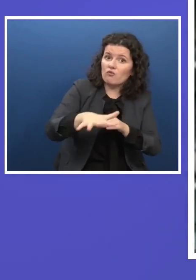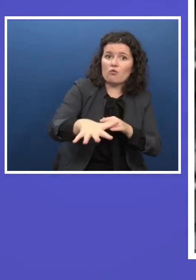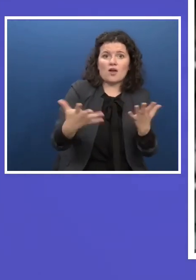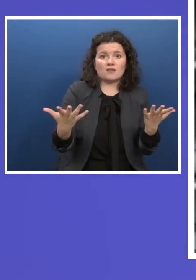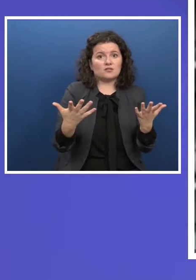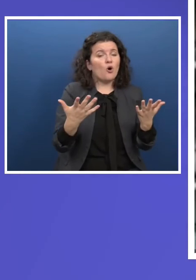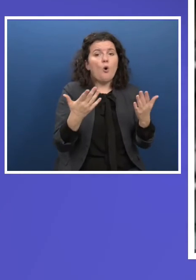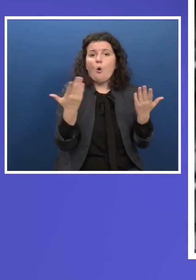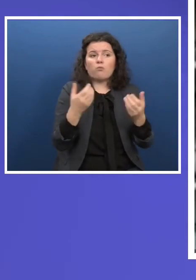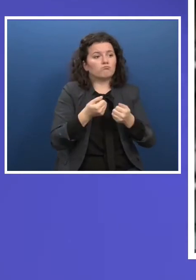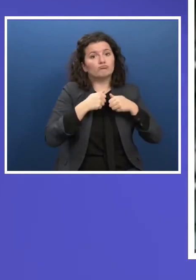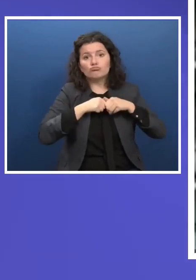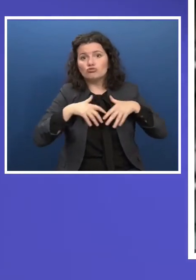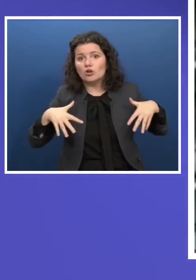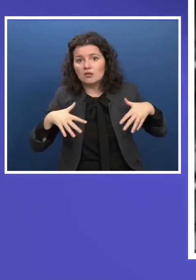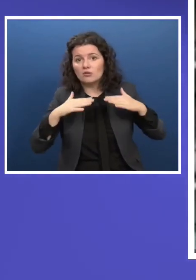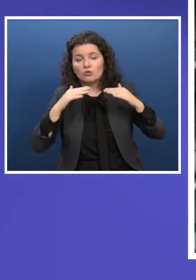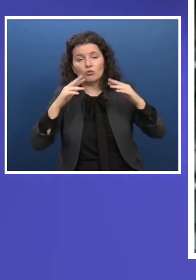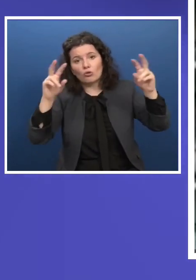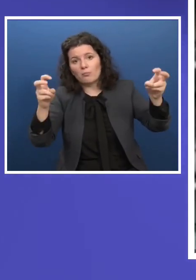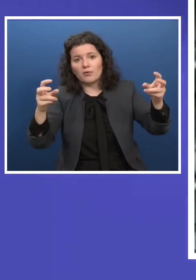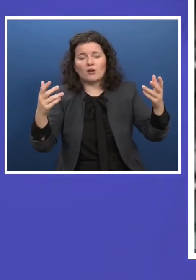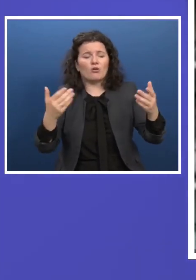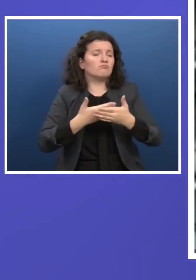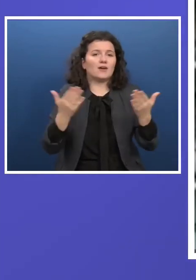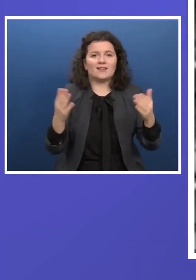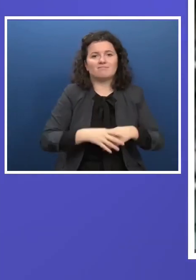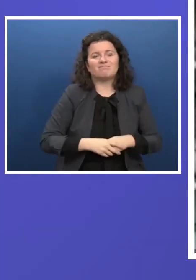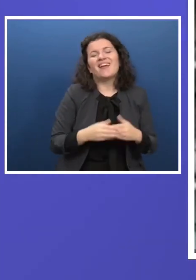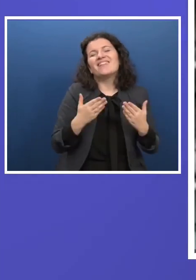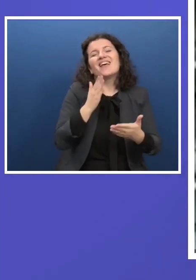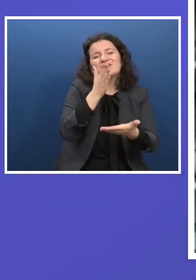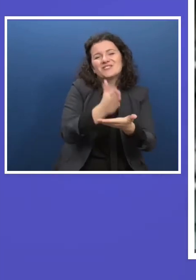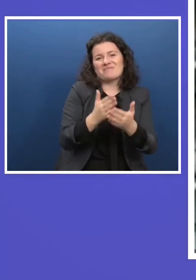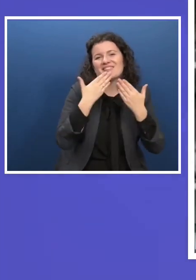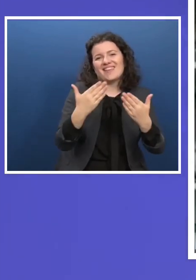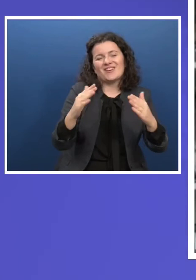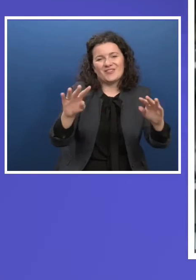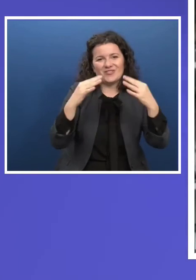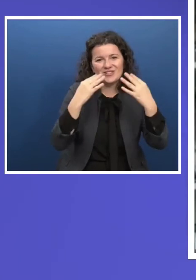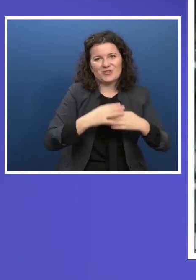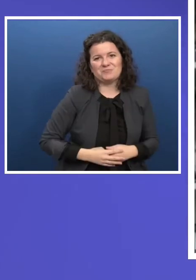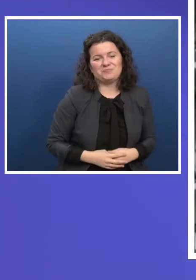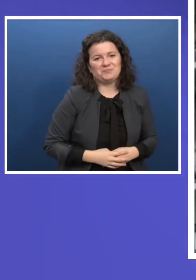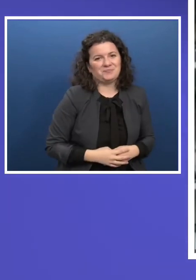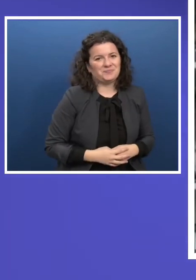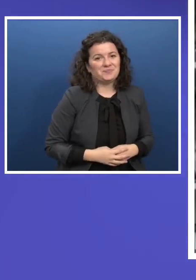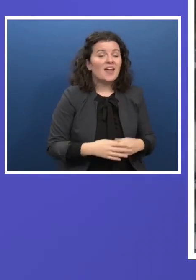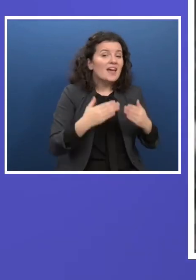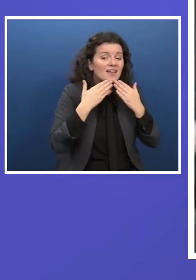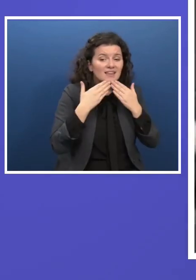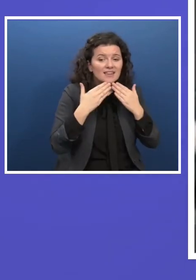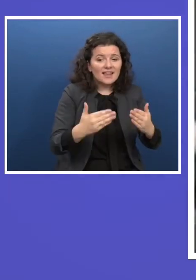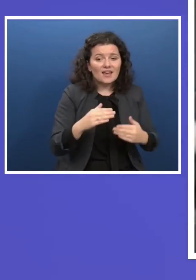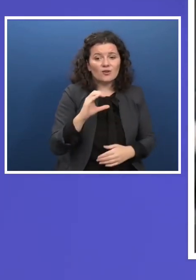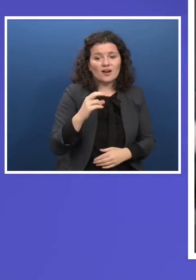discriminatory practices. I stop here, Rupa. Thank you very much. Thank you, Christiana, for